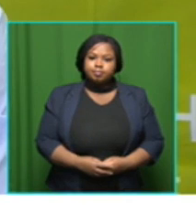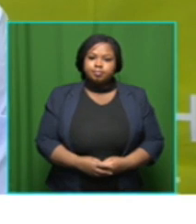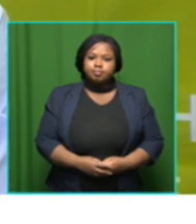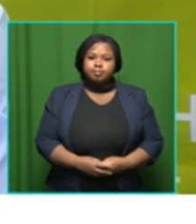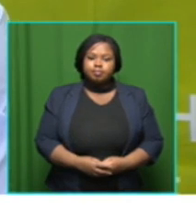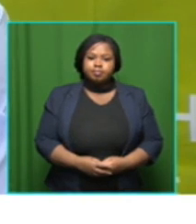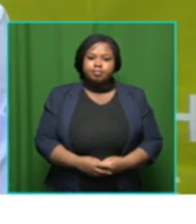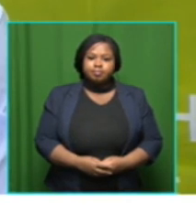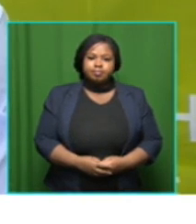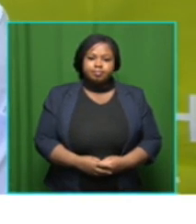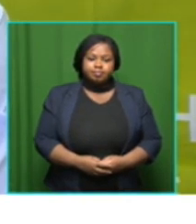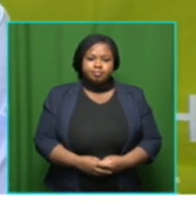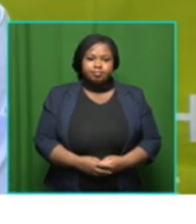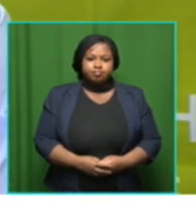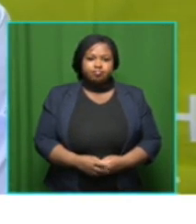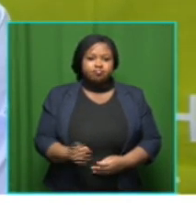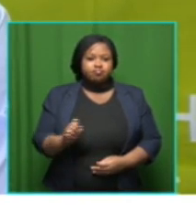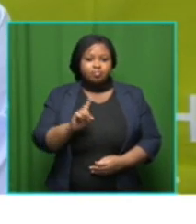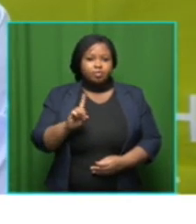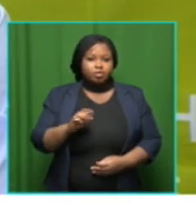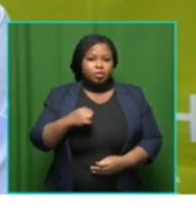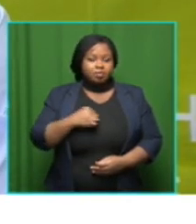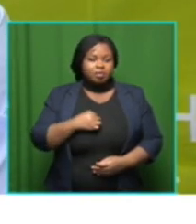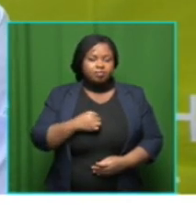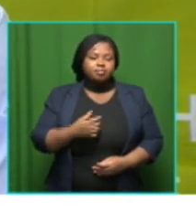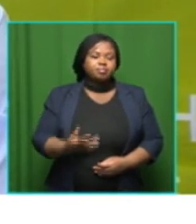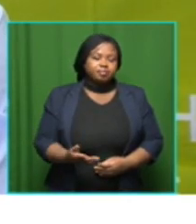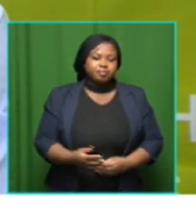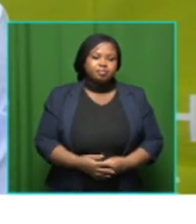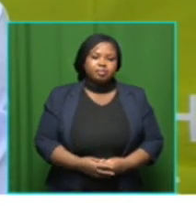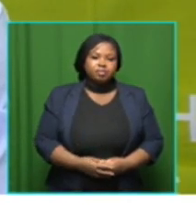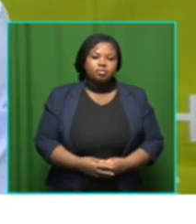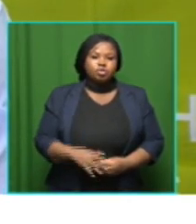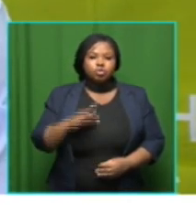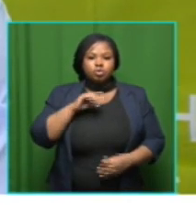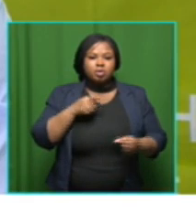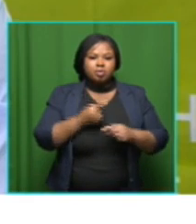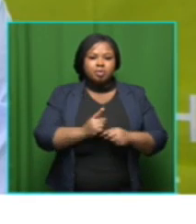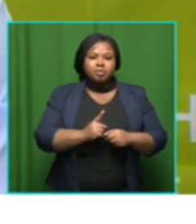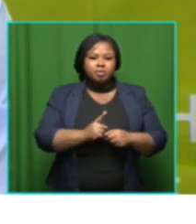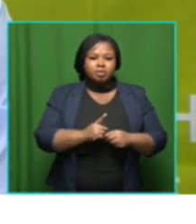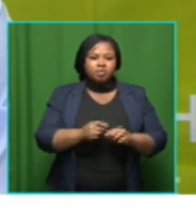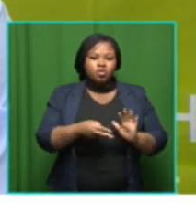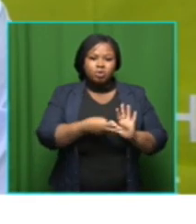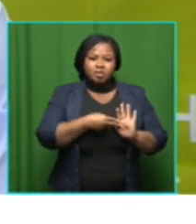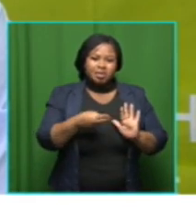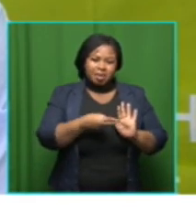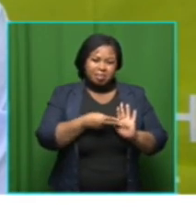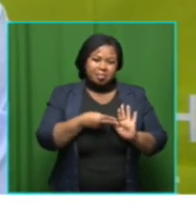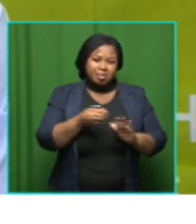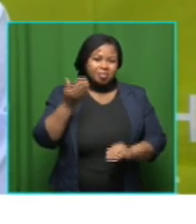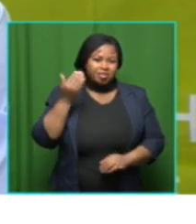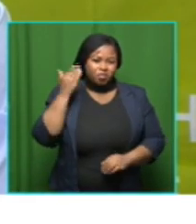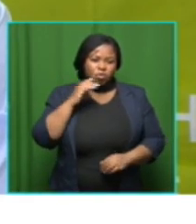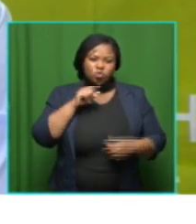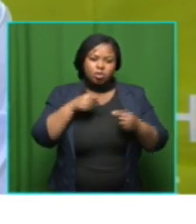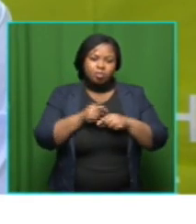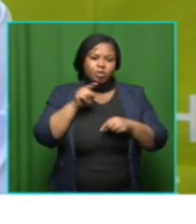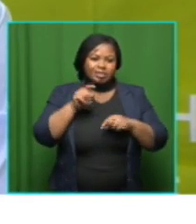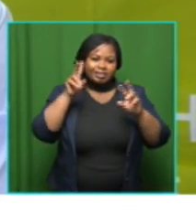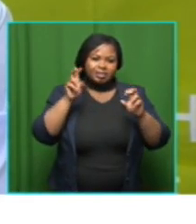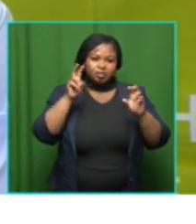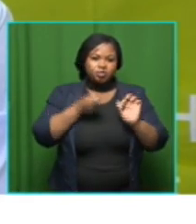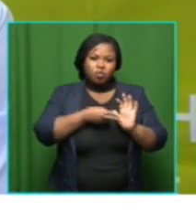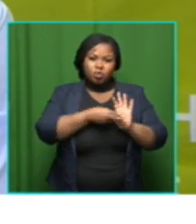TRT World. Minister, if you could talk about stigma, it's something that I've spoken about before. Stigma, yes. I